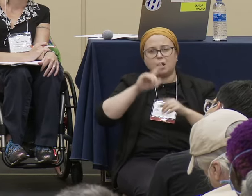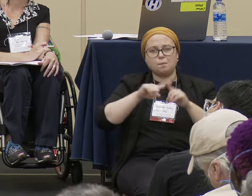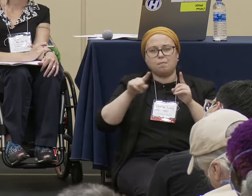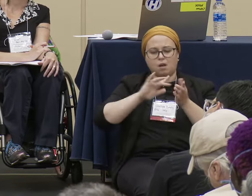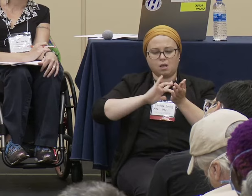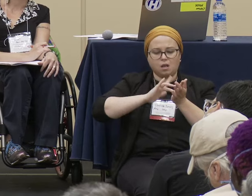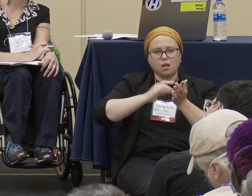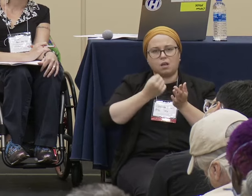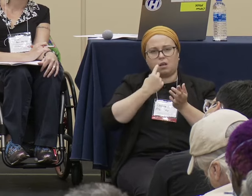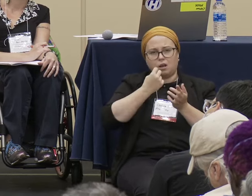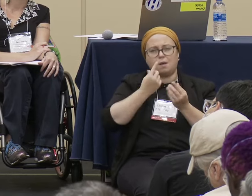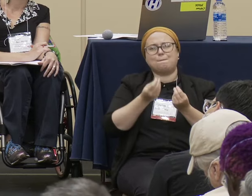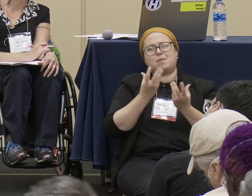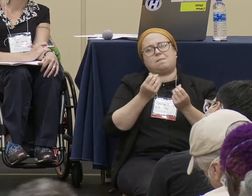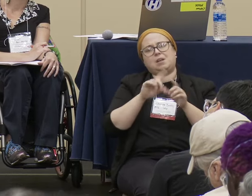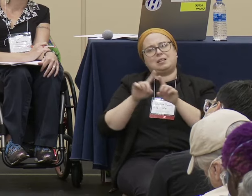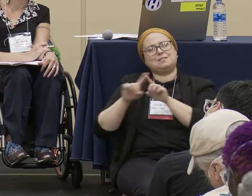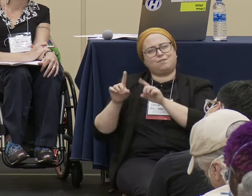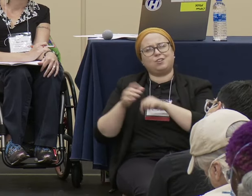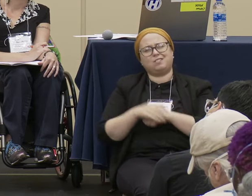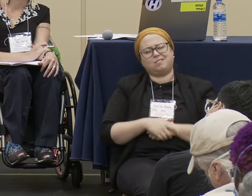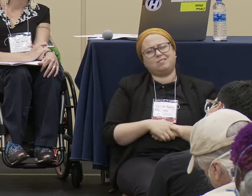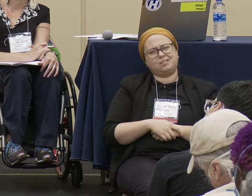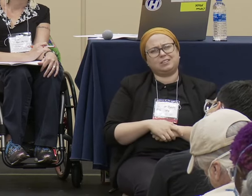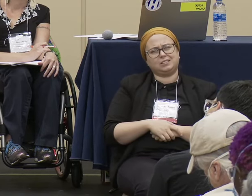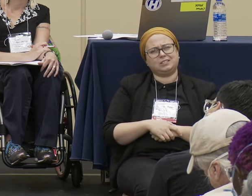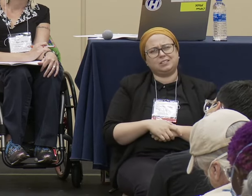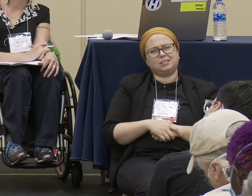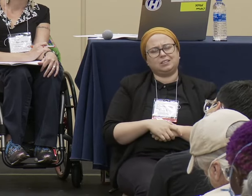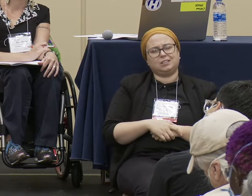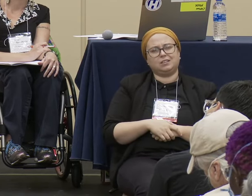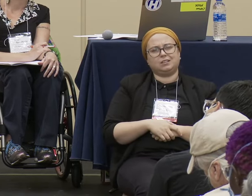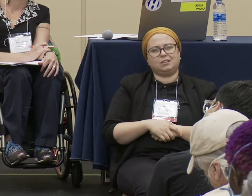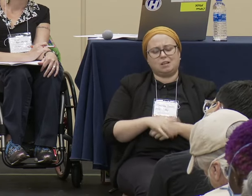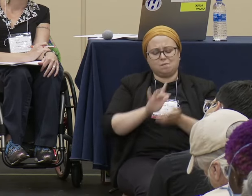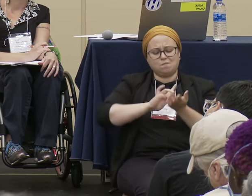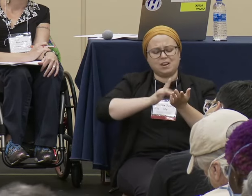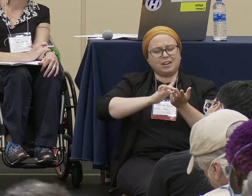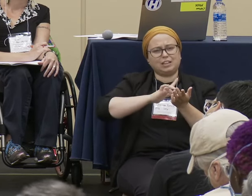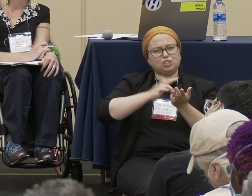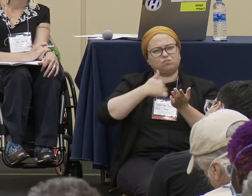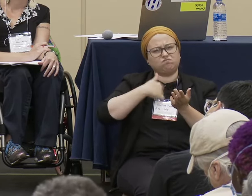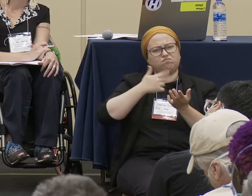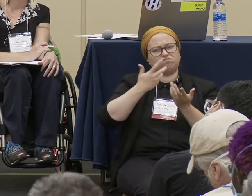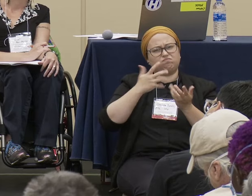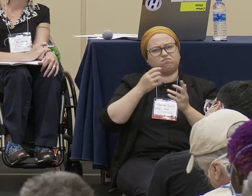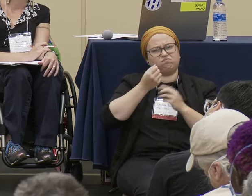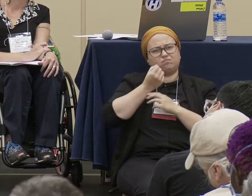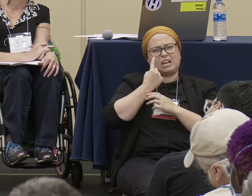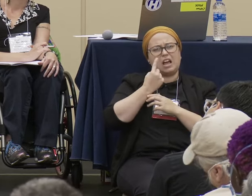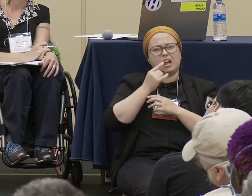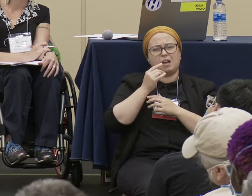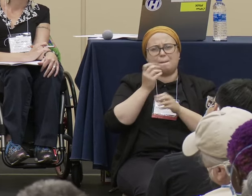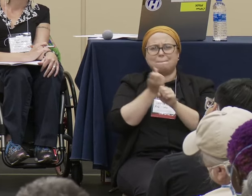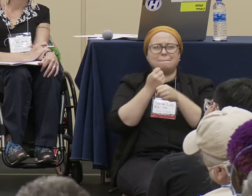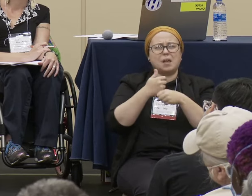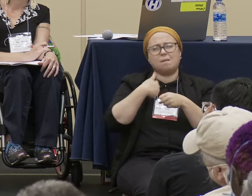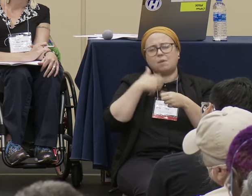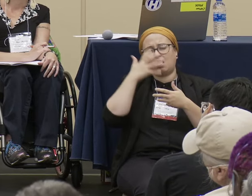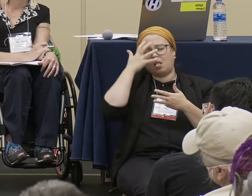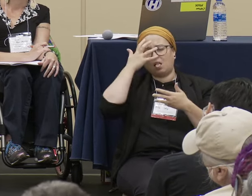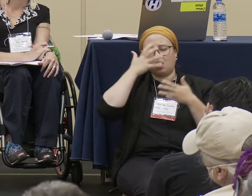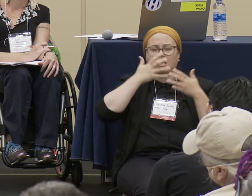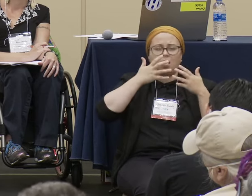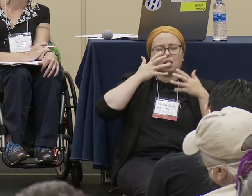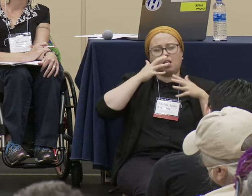know, it's kind of, and the medication they had me on, I was like a zombie, you know,